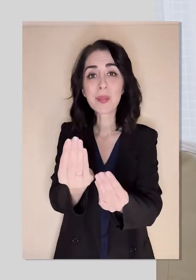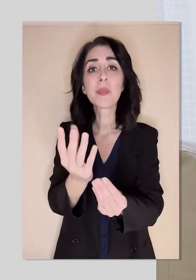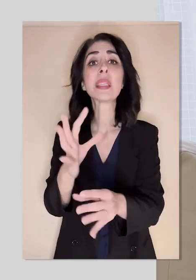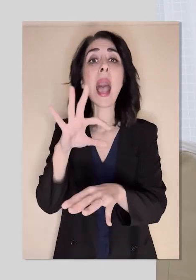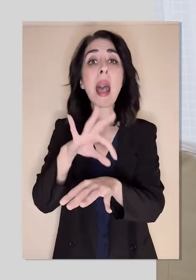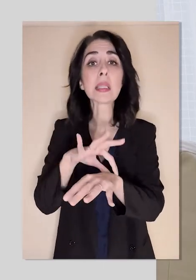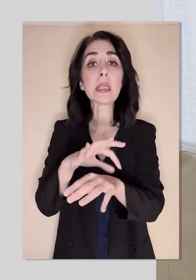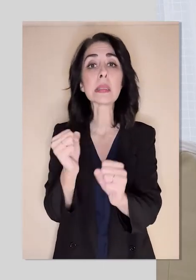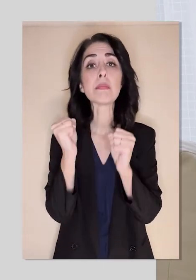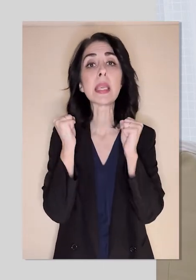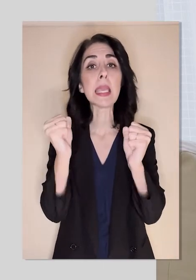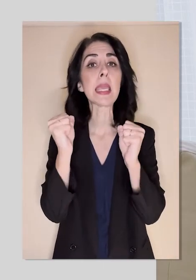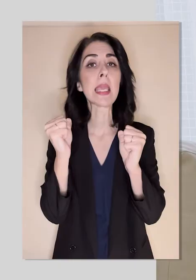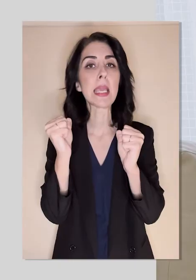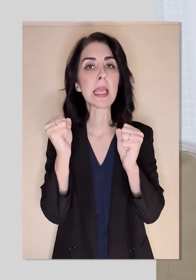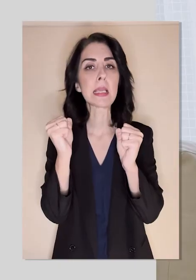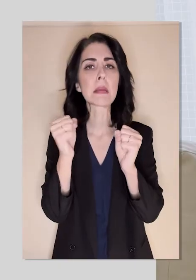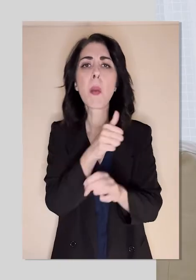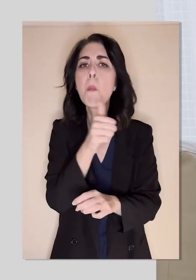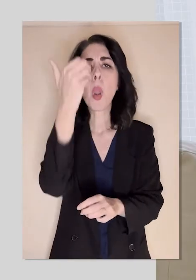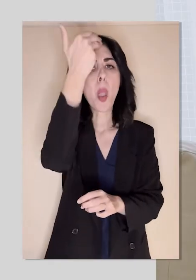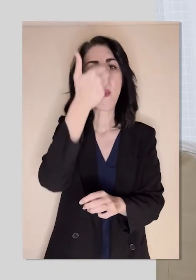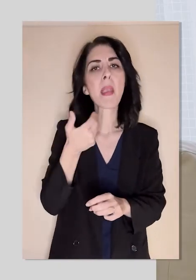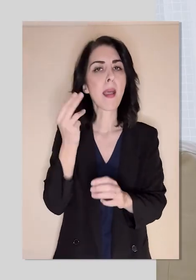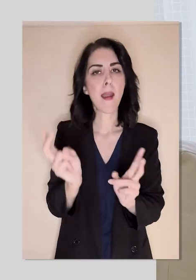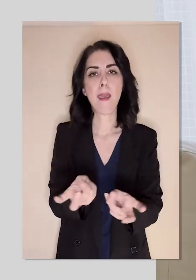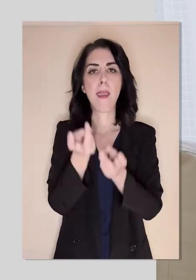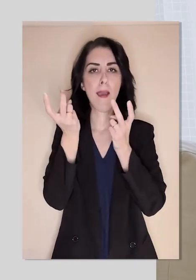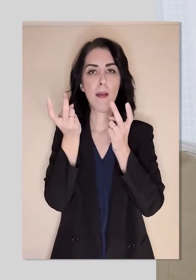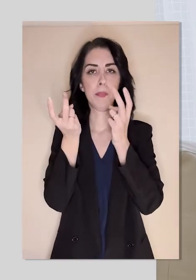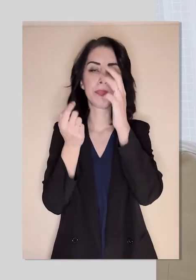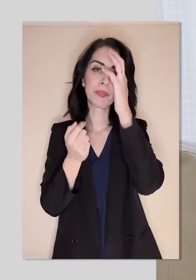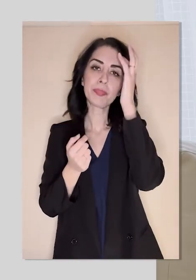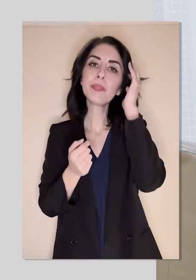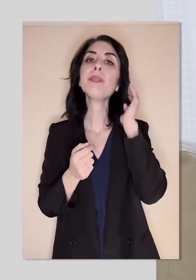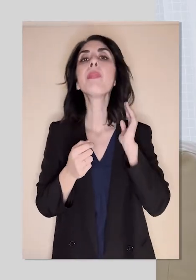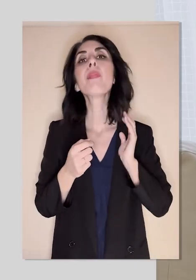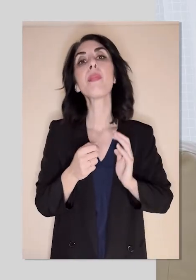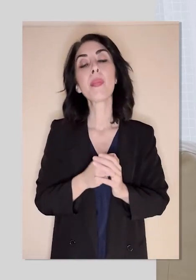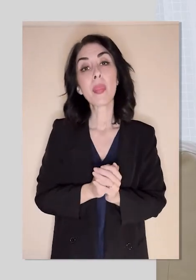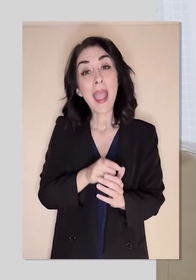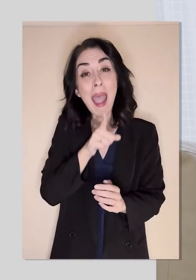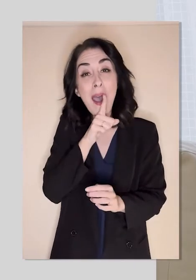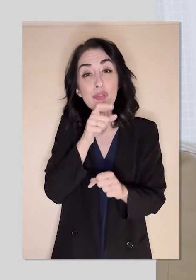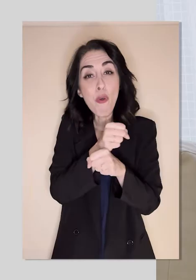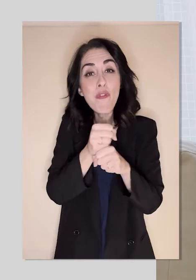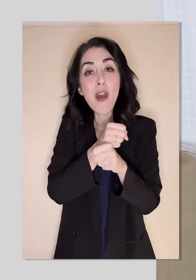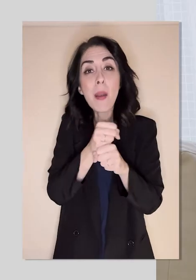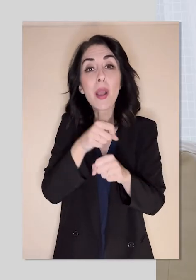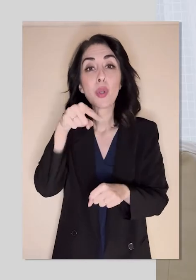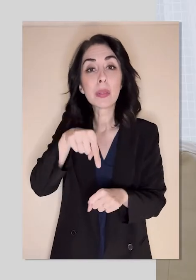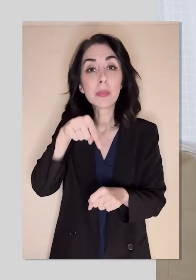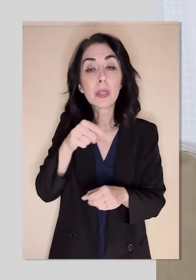who have migraine. It's the first drug, maybe not the first, but the first important drug that